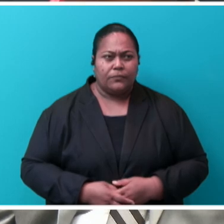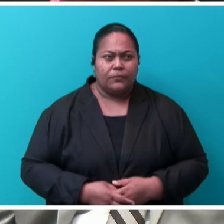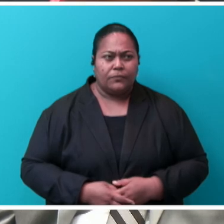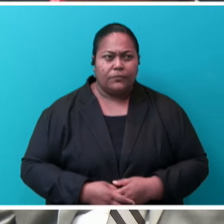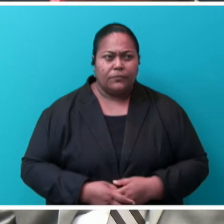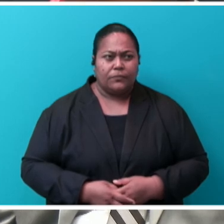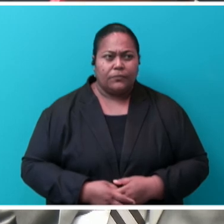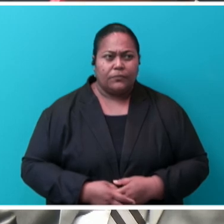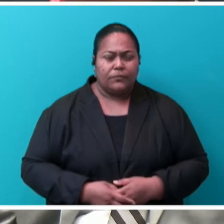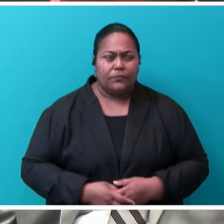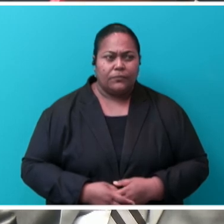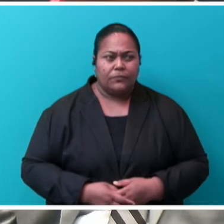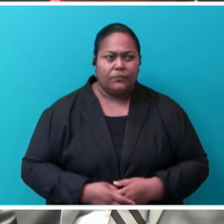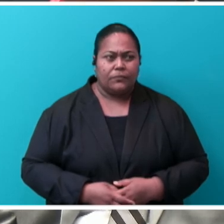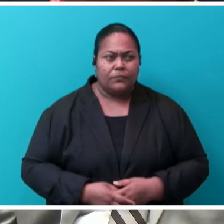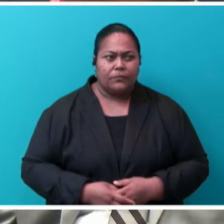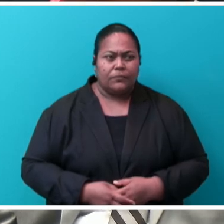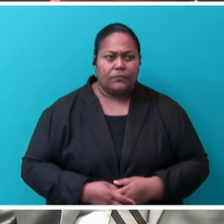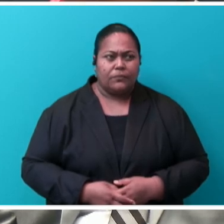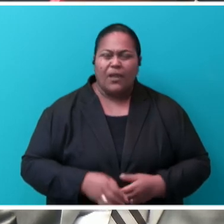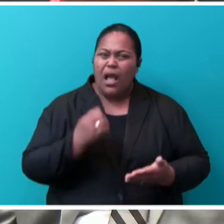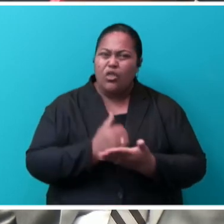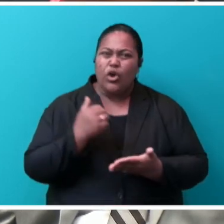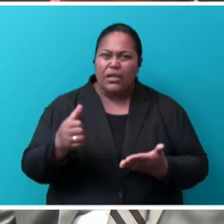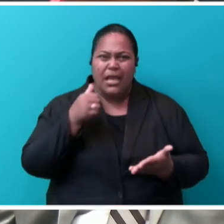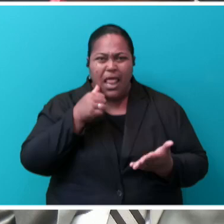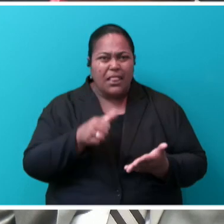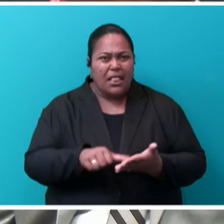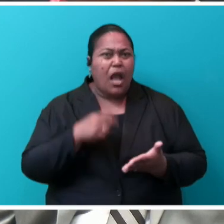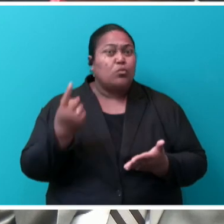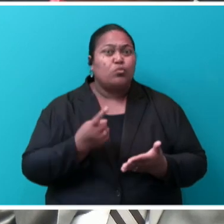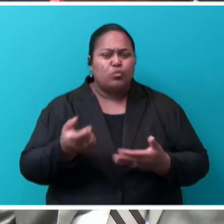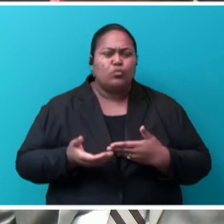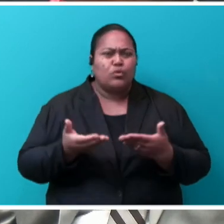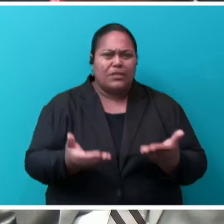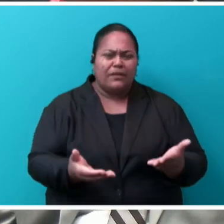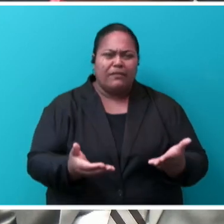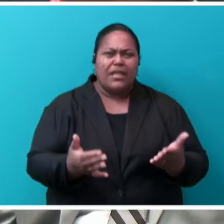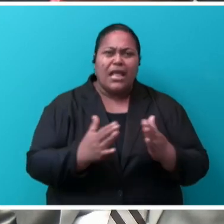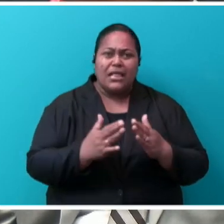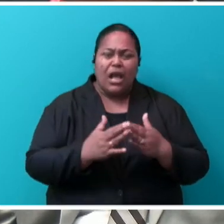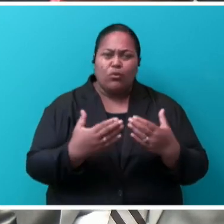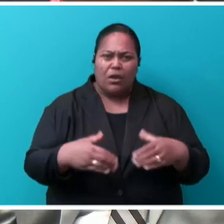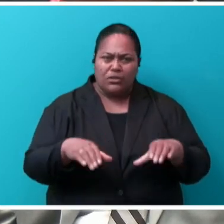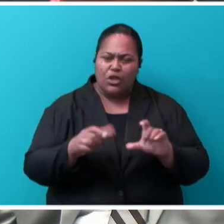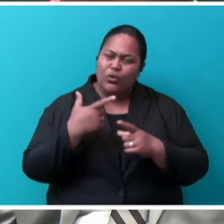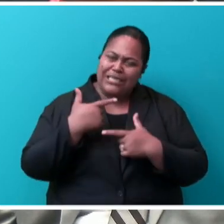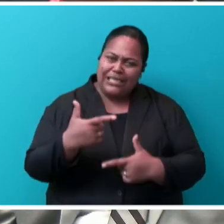is normally issued by the municipal council, which limits the scope of services